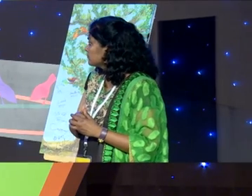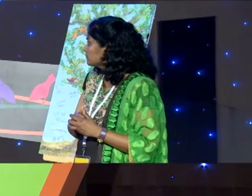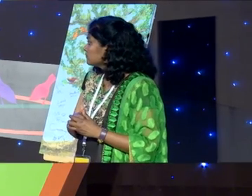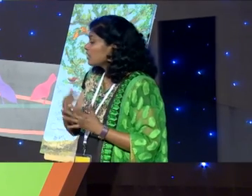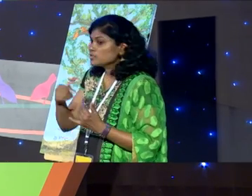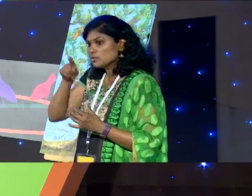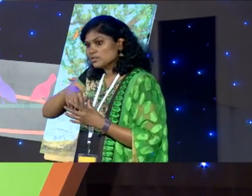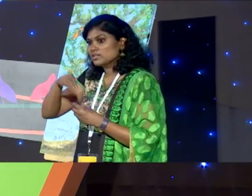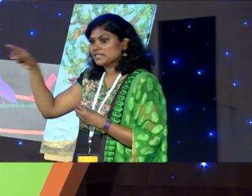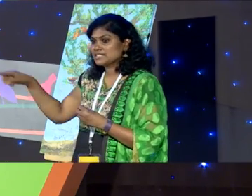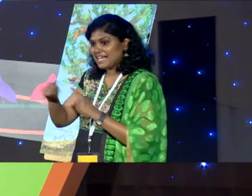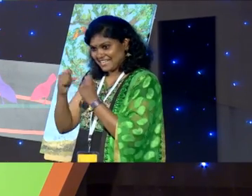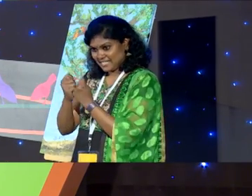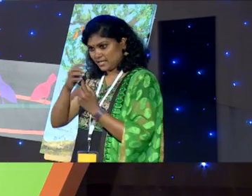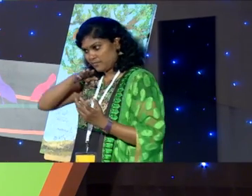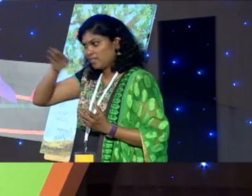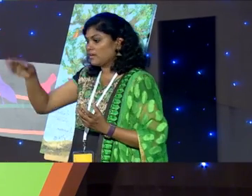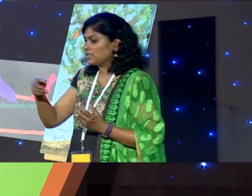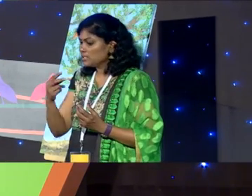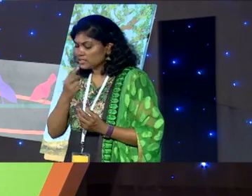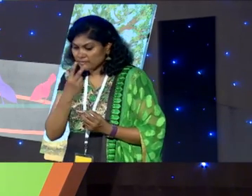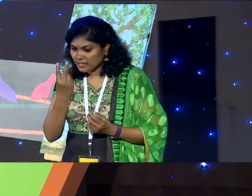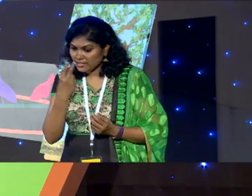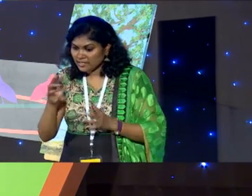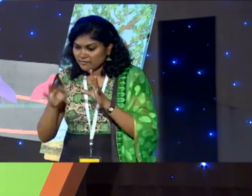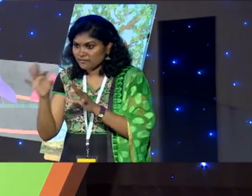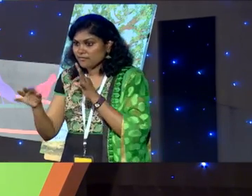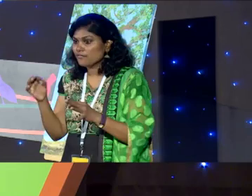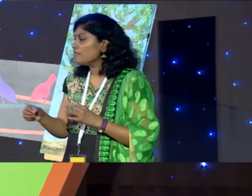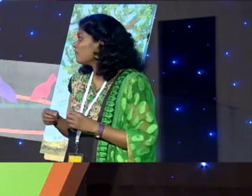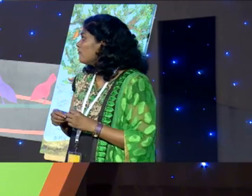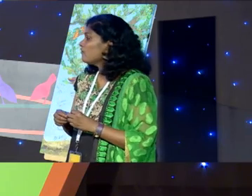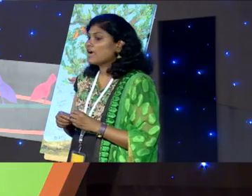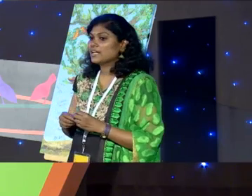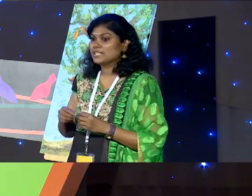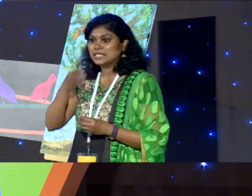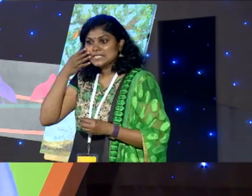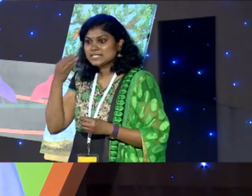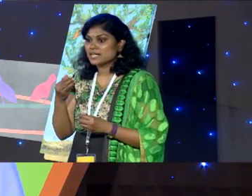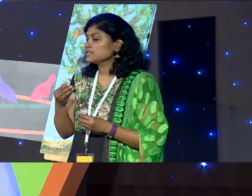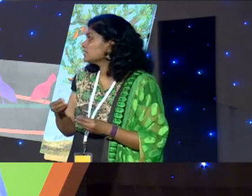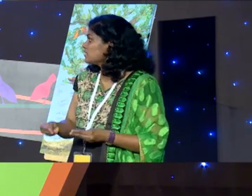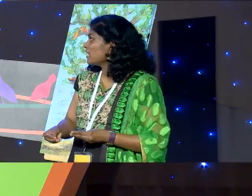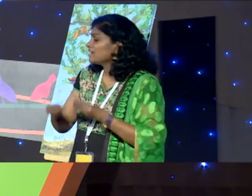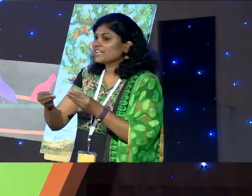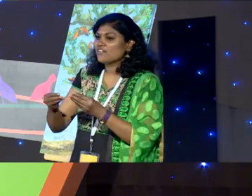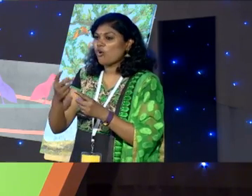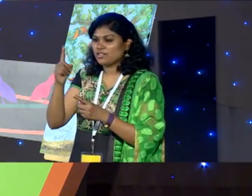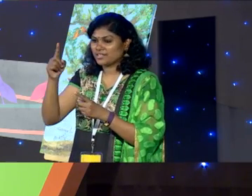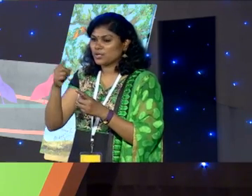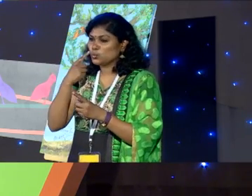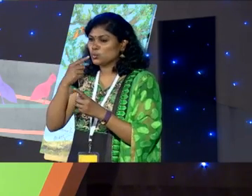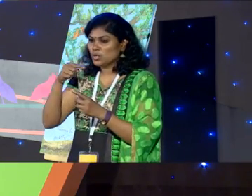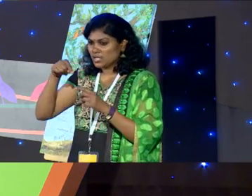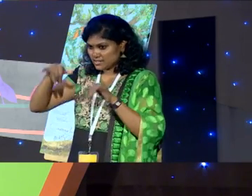So we stepped in and we helped them identify the tiger and we helped them track the tiger also. And